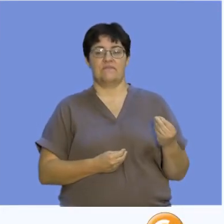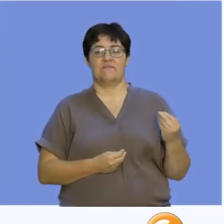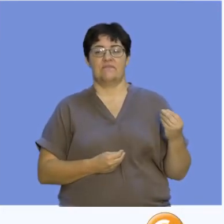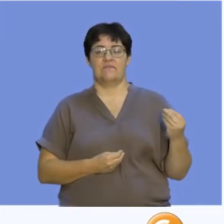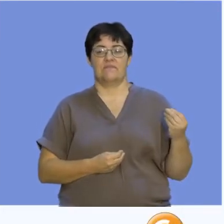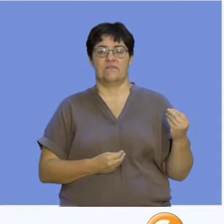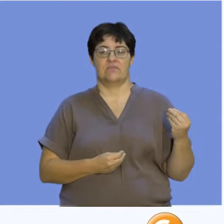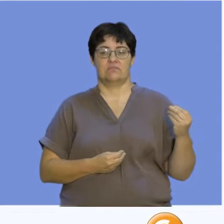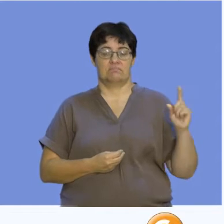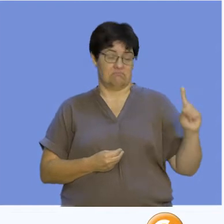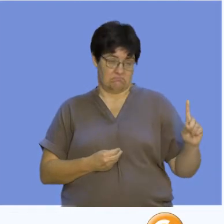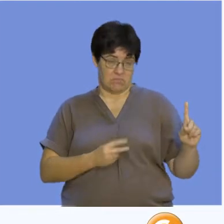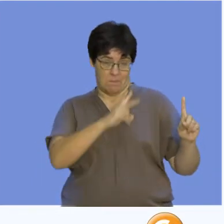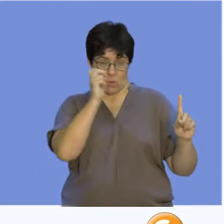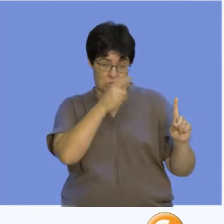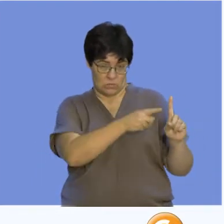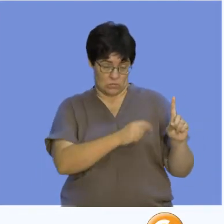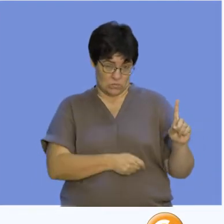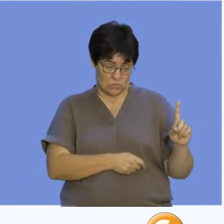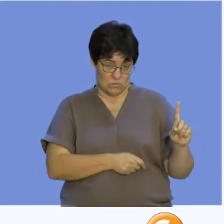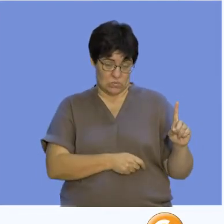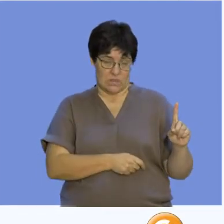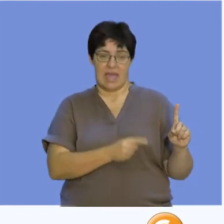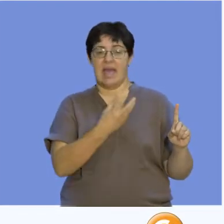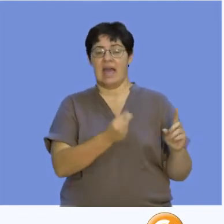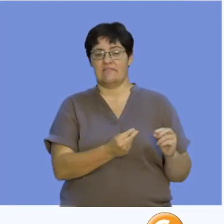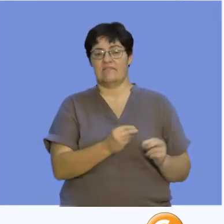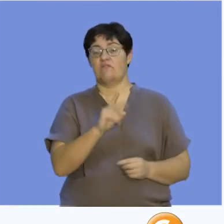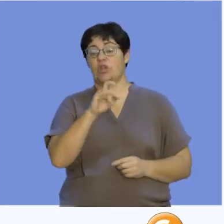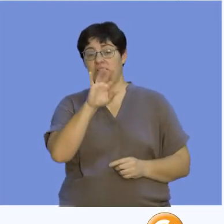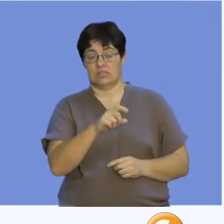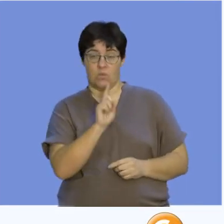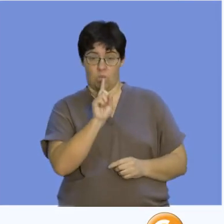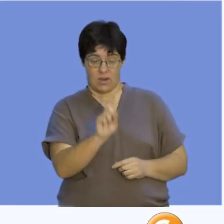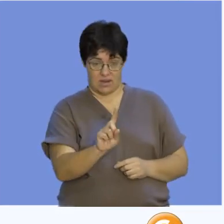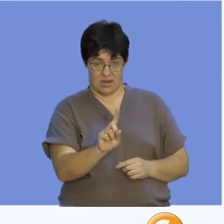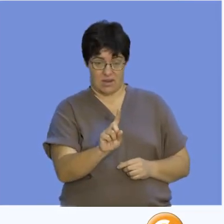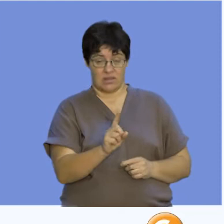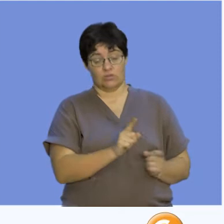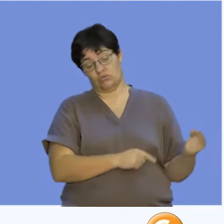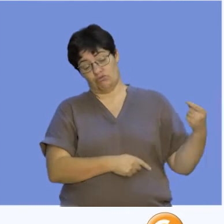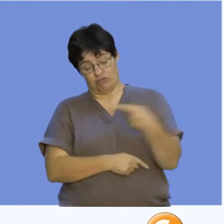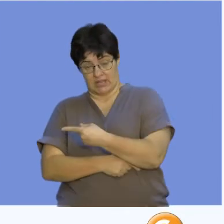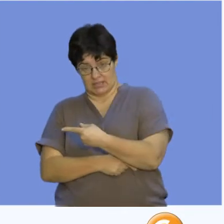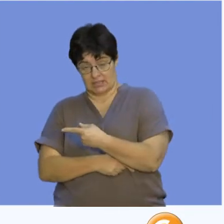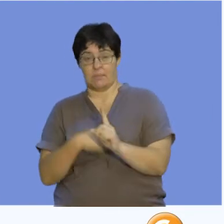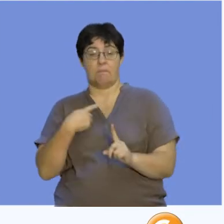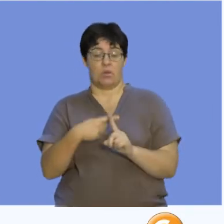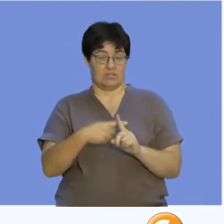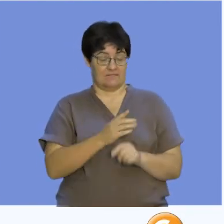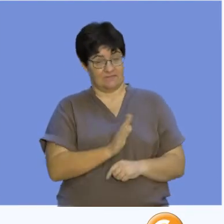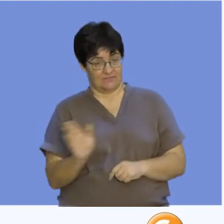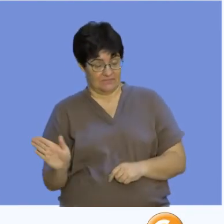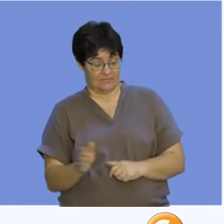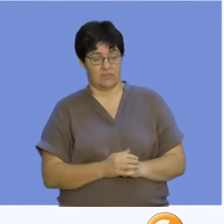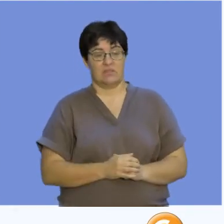the bluish one, number 1, which has a velocity of 1 to the right, which is my positive direction.